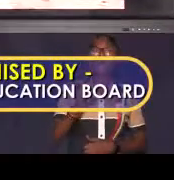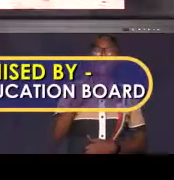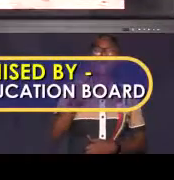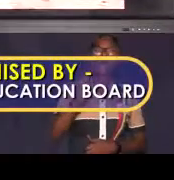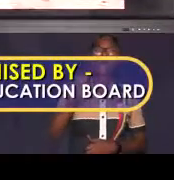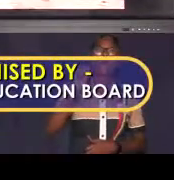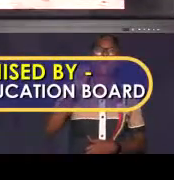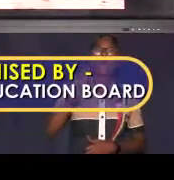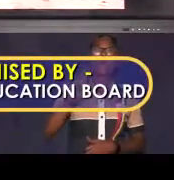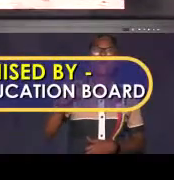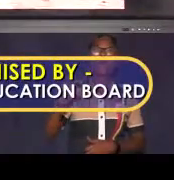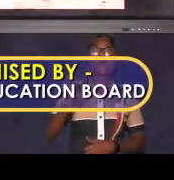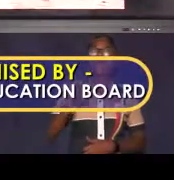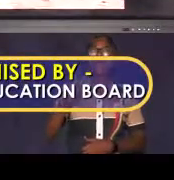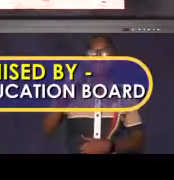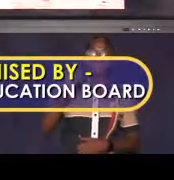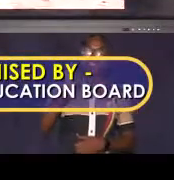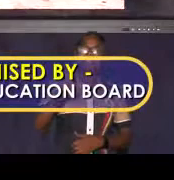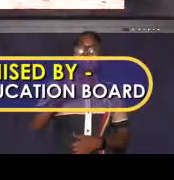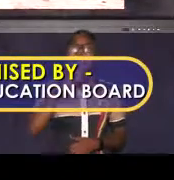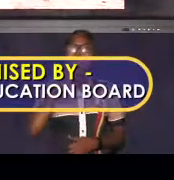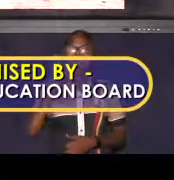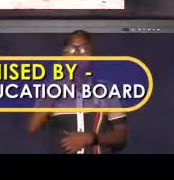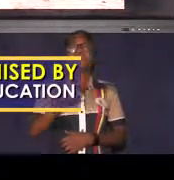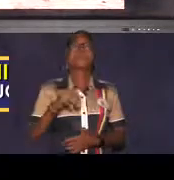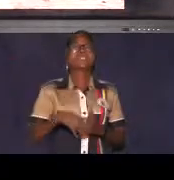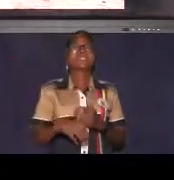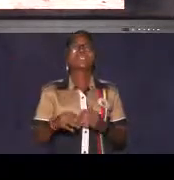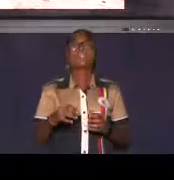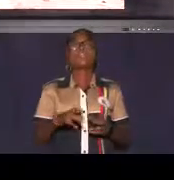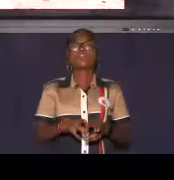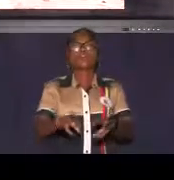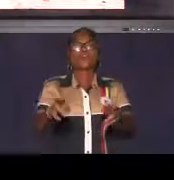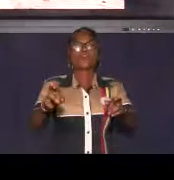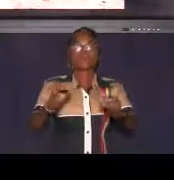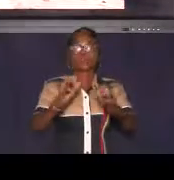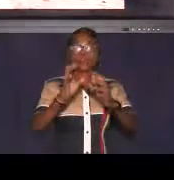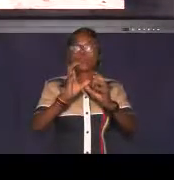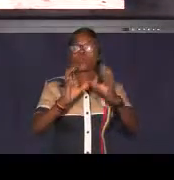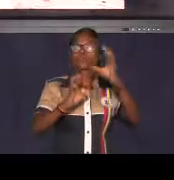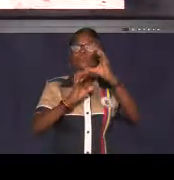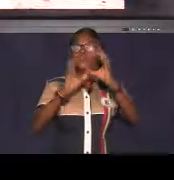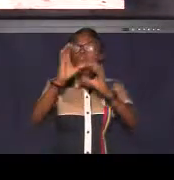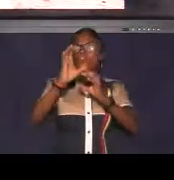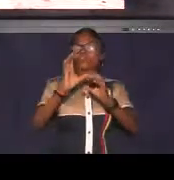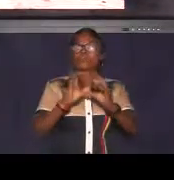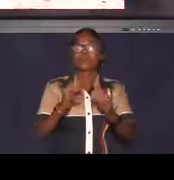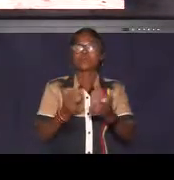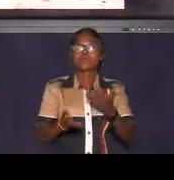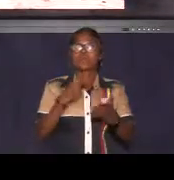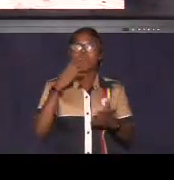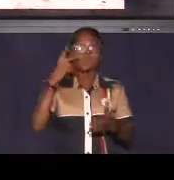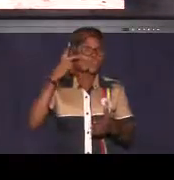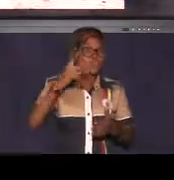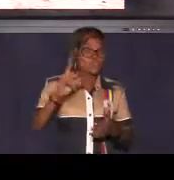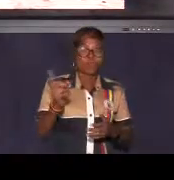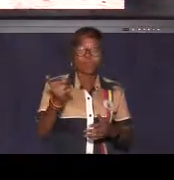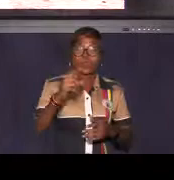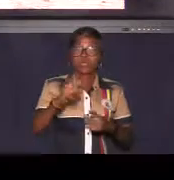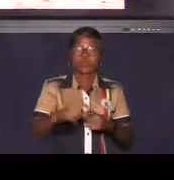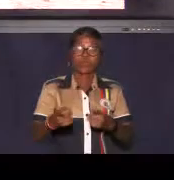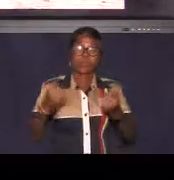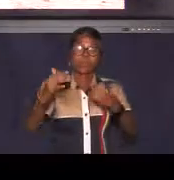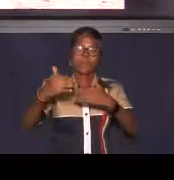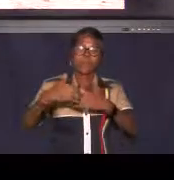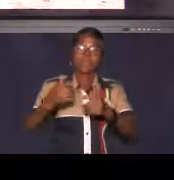tar and bitumen are used in road construction. Like you can see here, I know some of you maybe while going